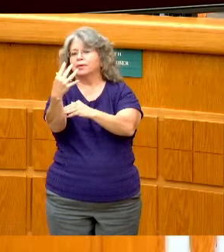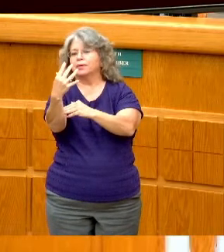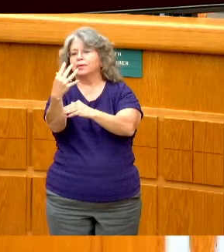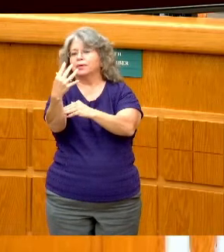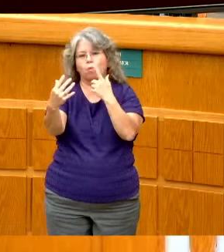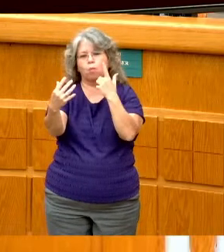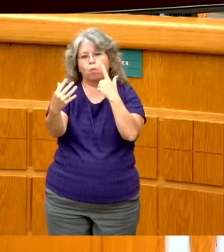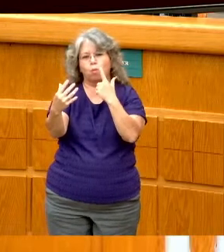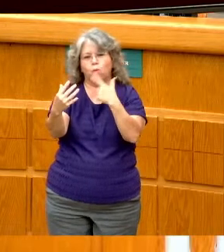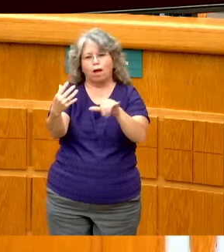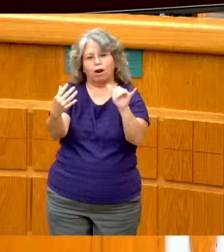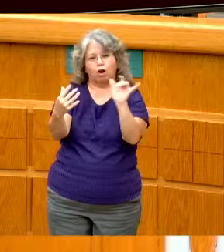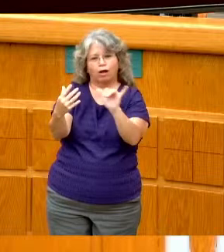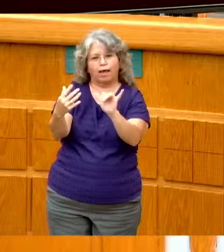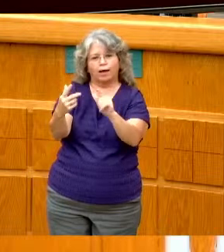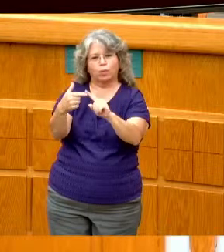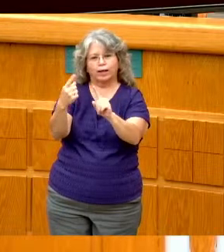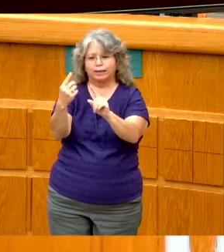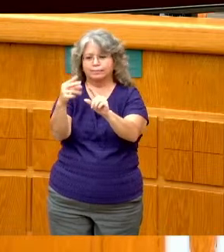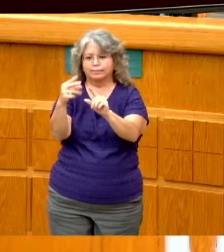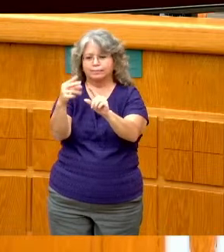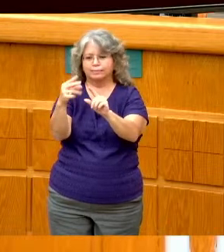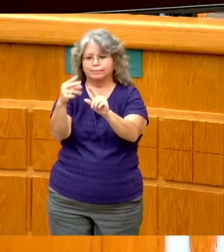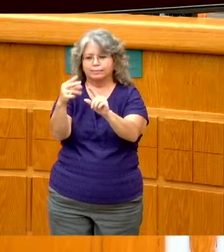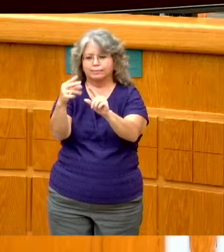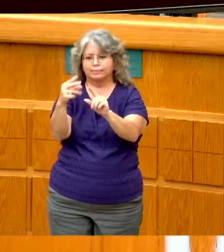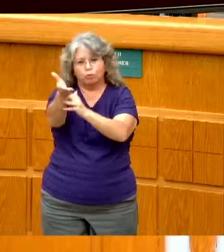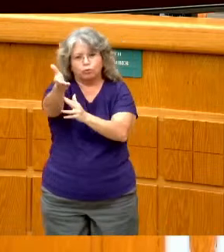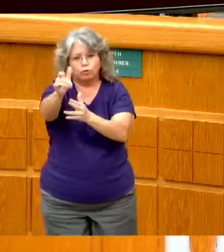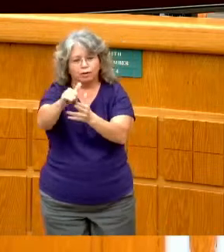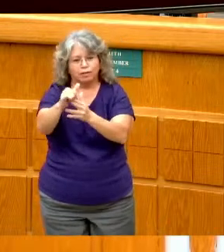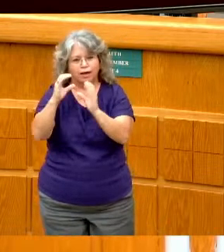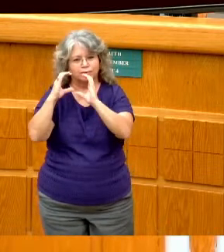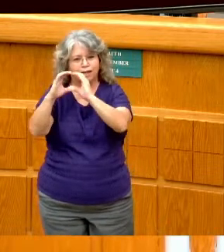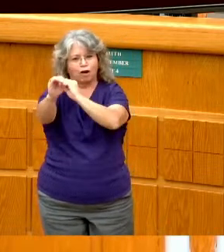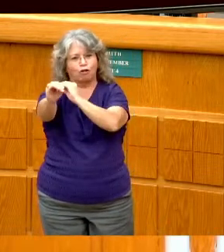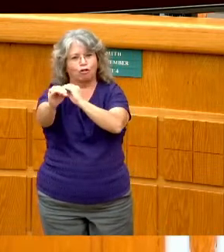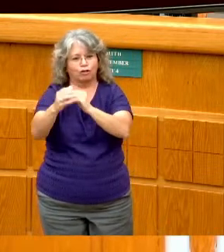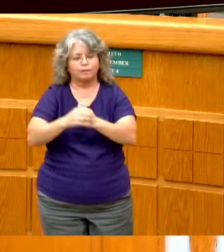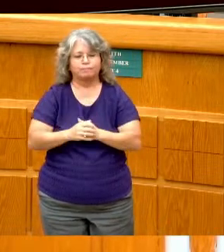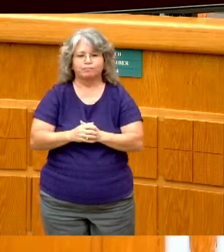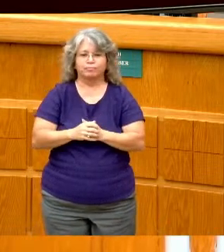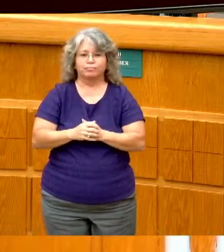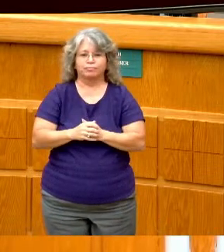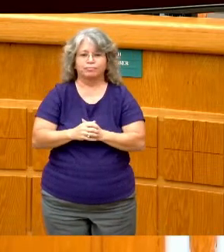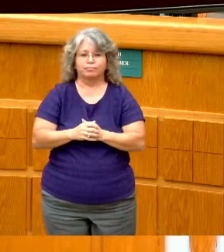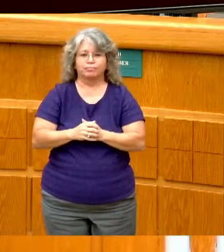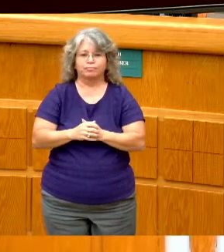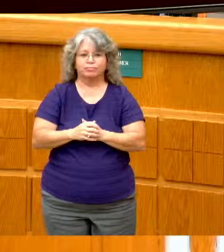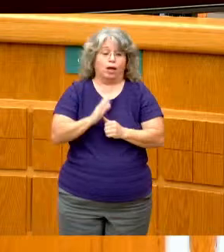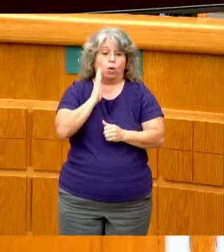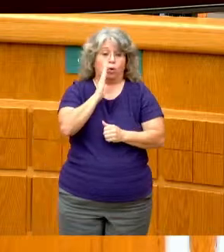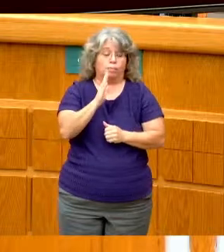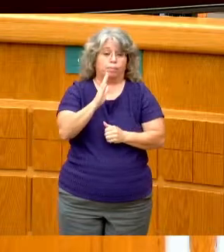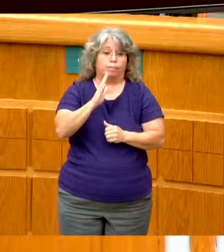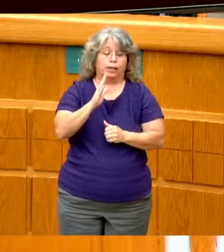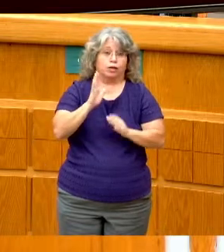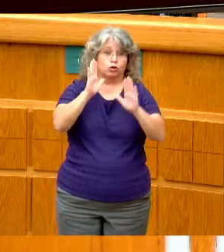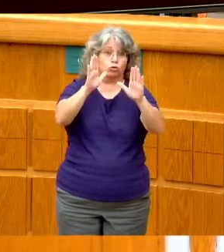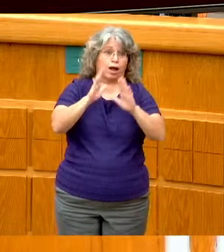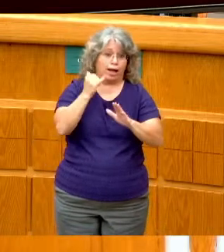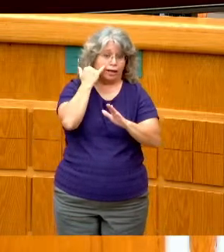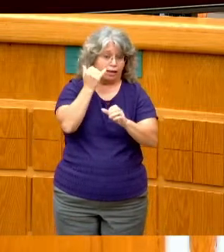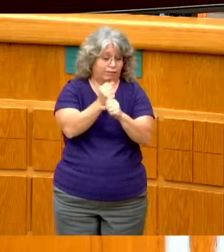that tunnel? And I never thought I'd say this, but it would be great if next year our taxes were on April